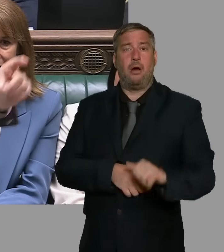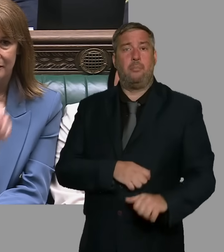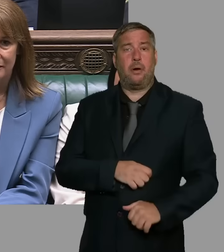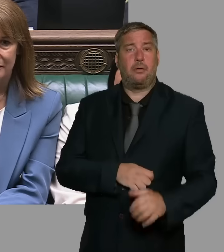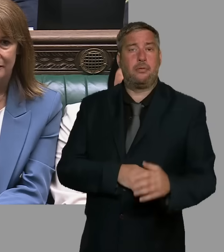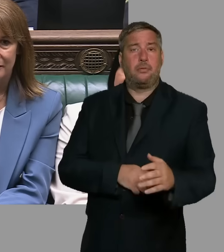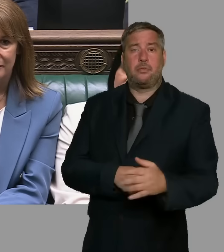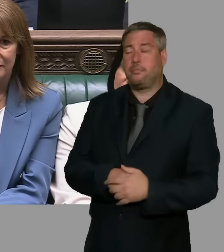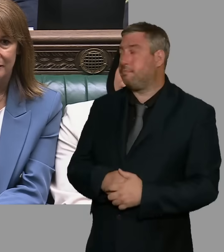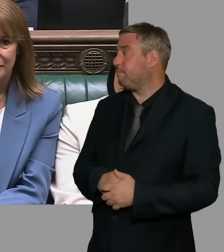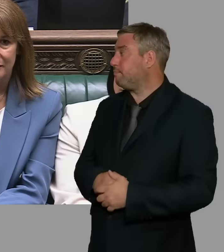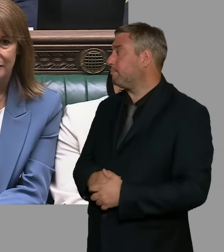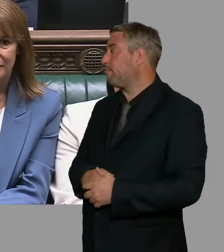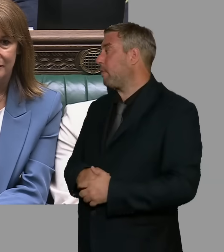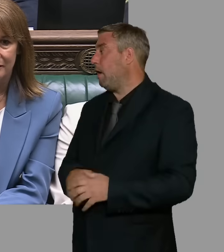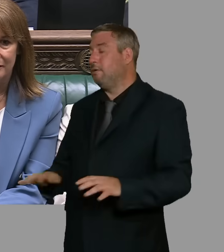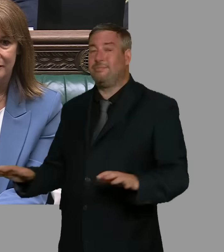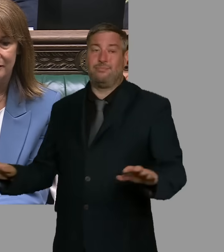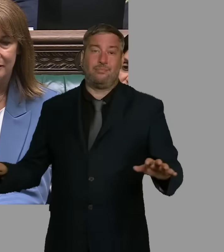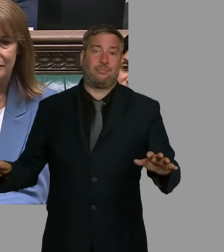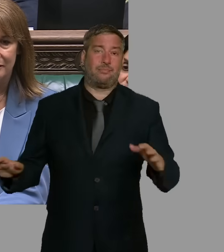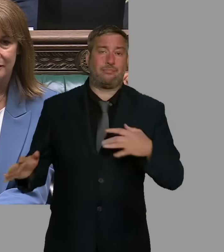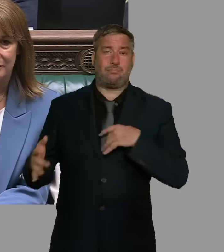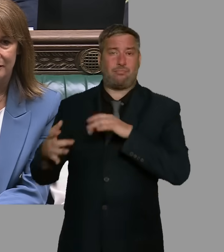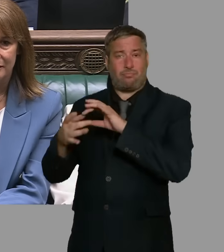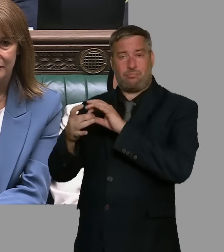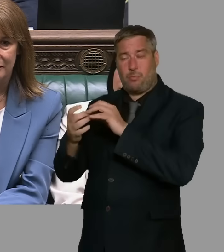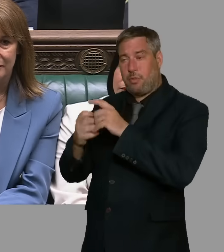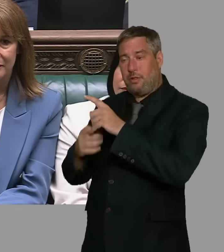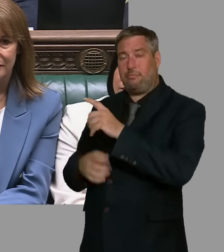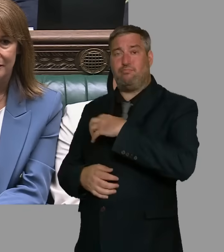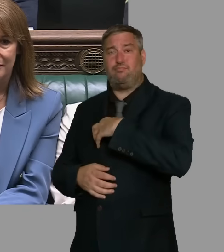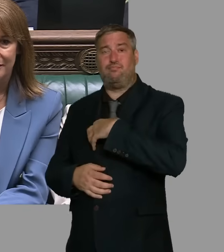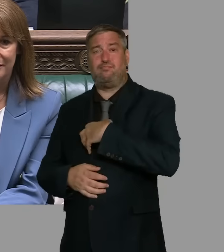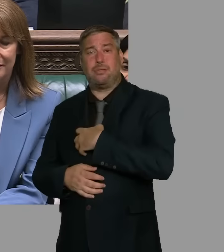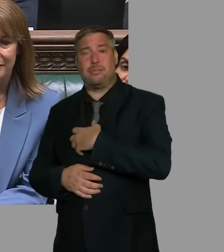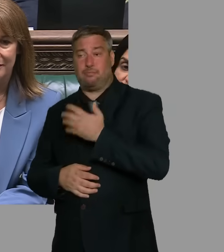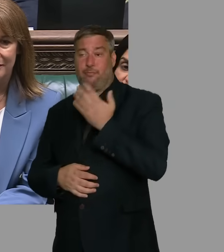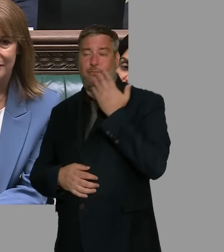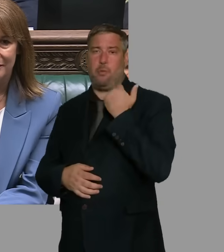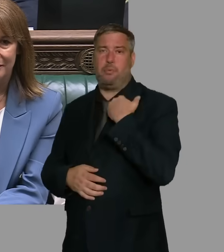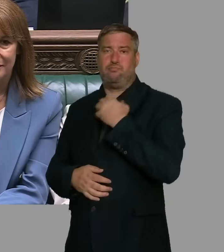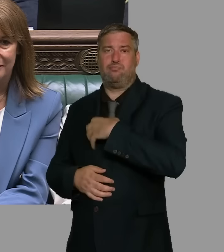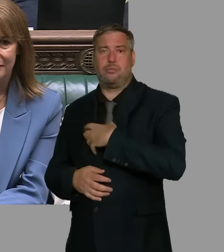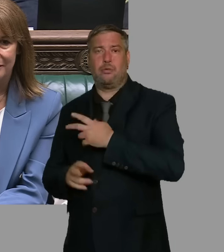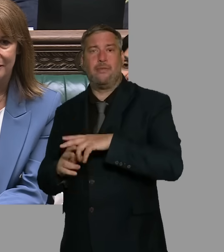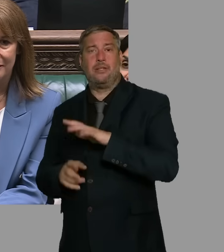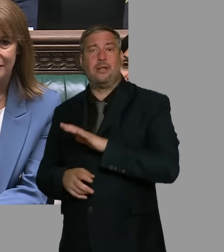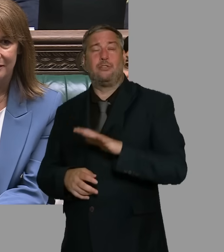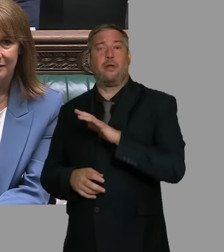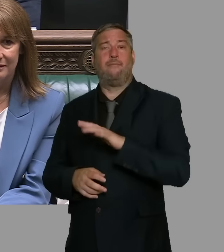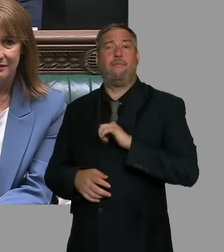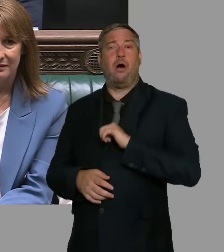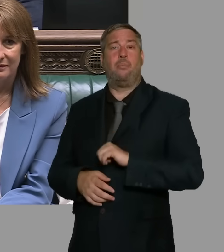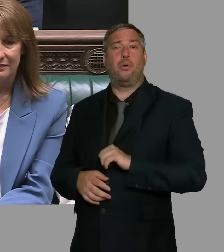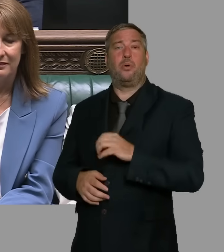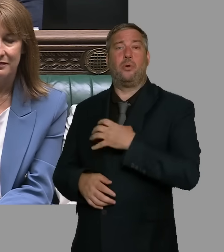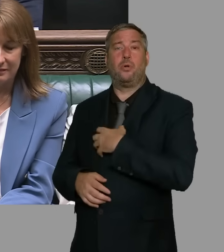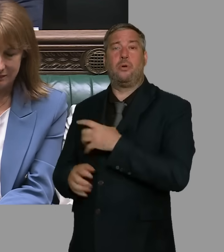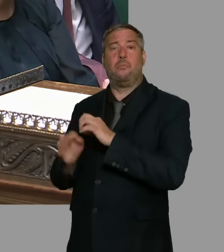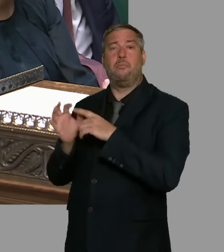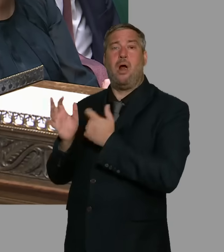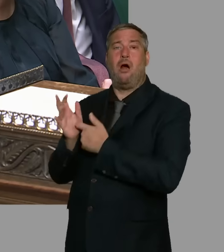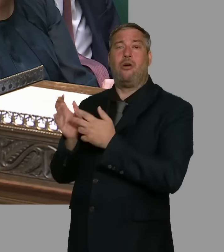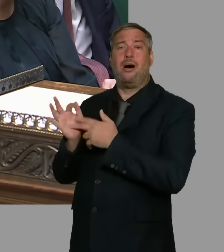Mr. Speaker, this is the key issue. We are delivering the 25-year farming roadmap And of course, we've struck a deal with the EU, which is of